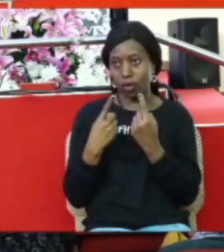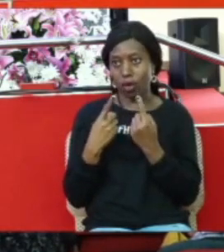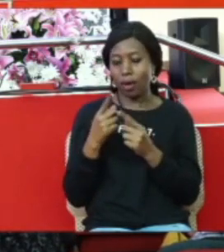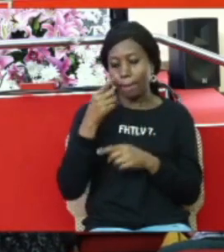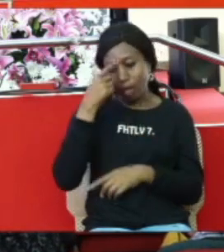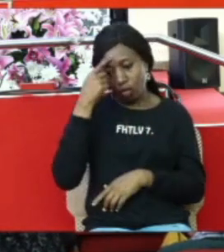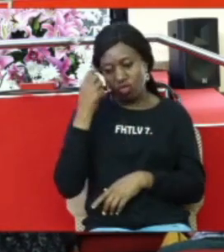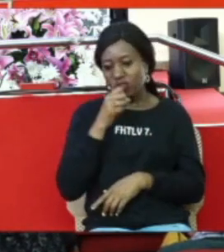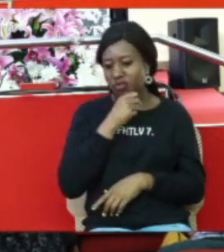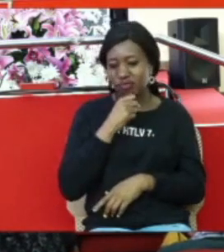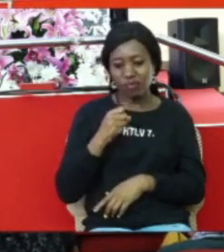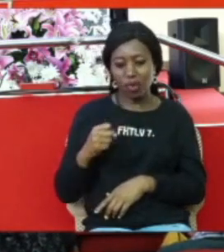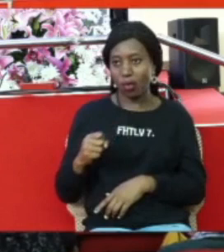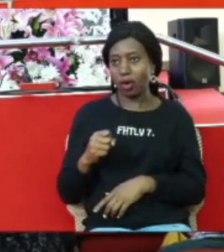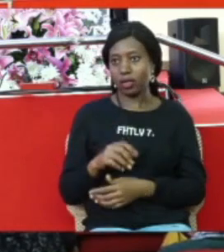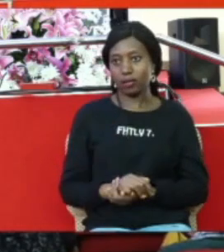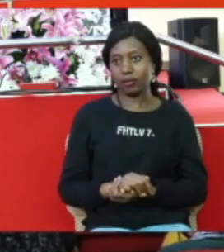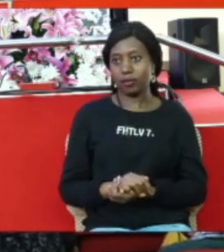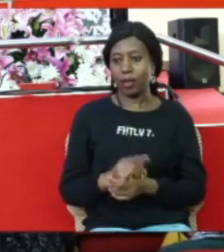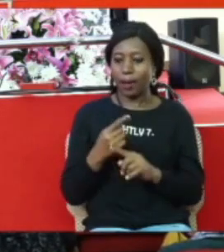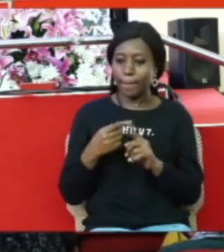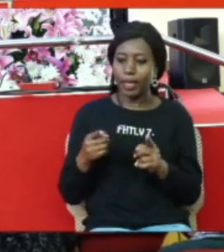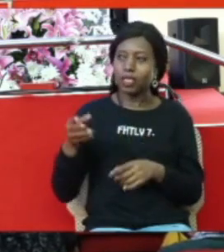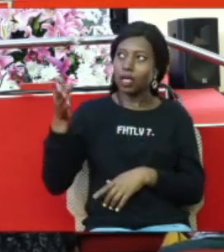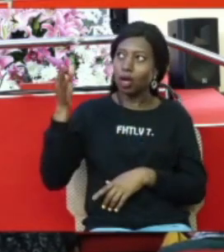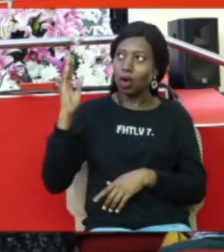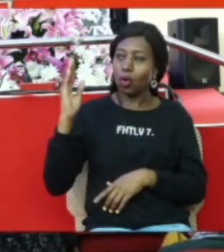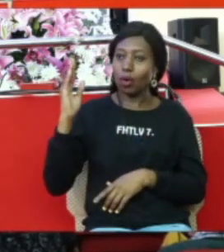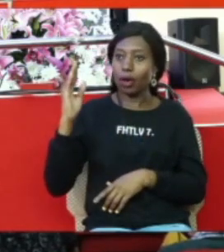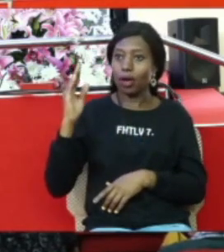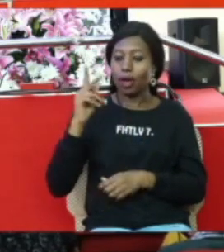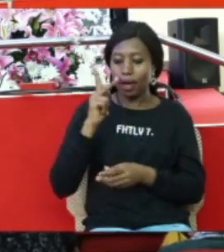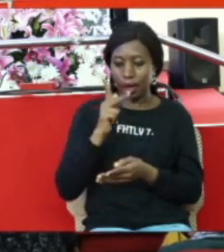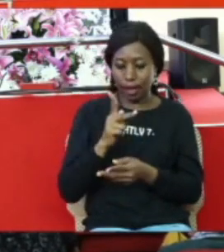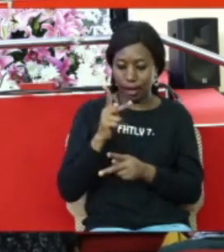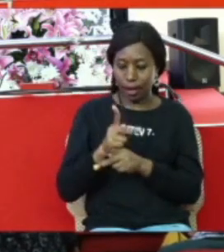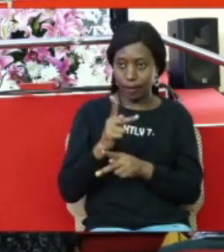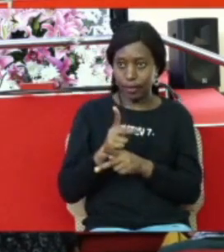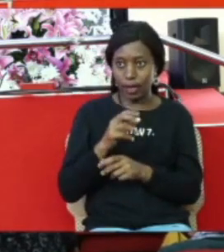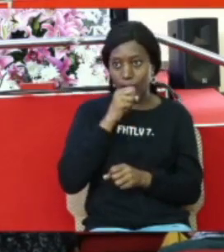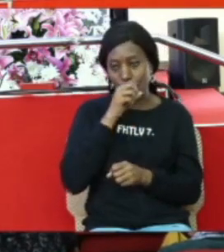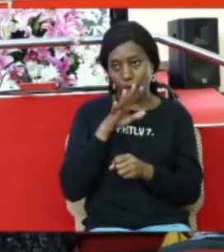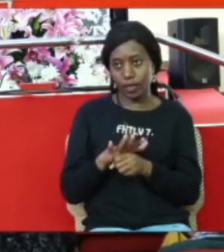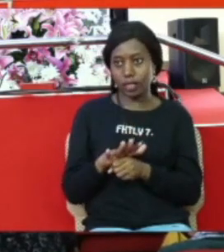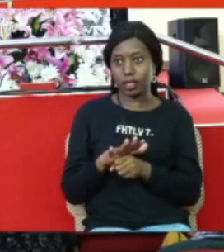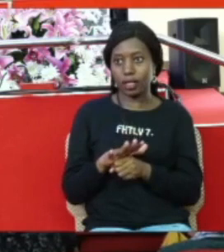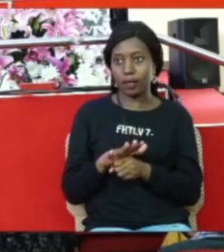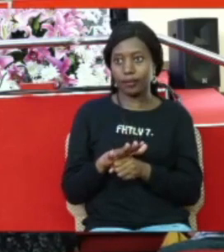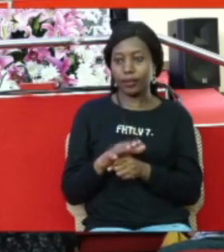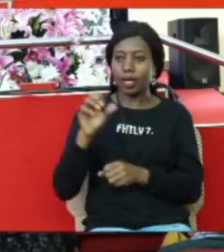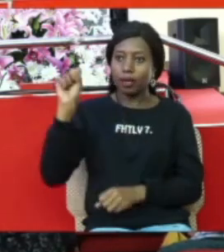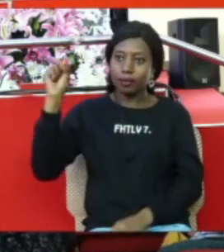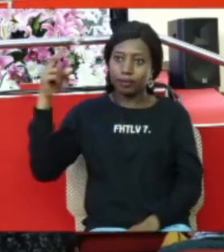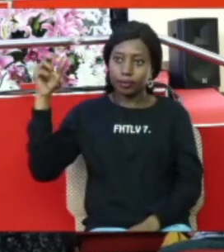a little longer, the Lord will still bring his promise. You know, Sarah preached to Abraham, and he told Abraham, what